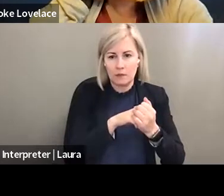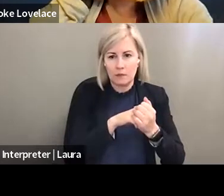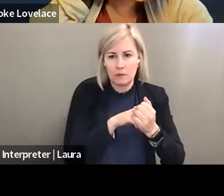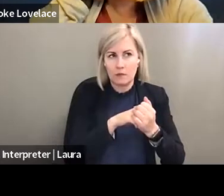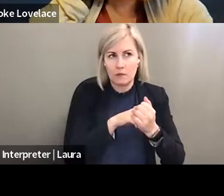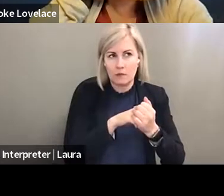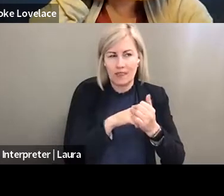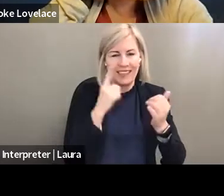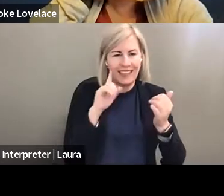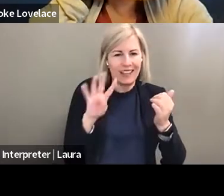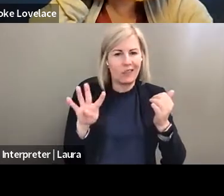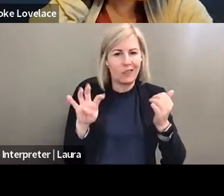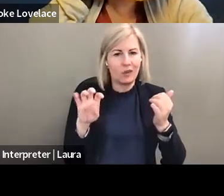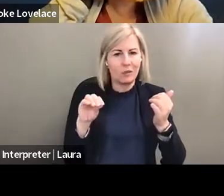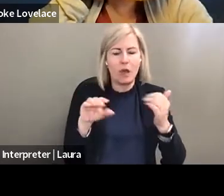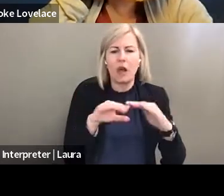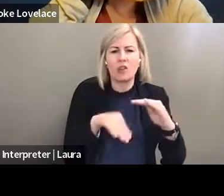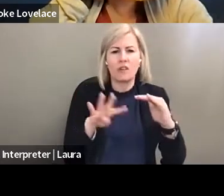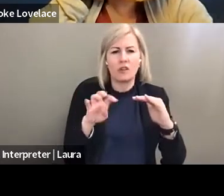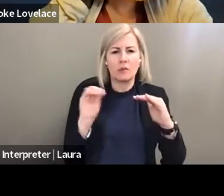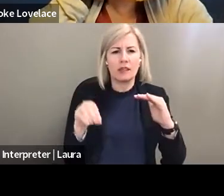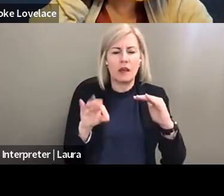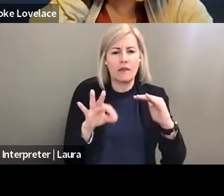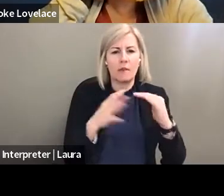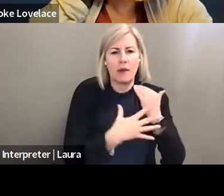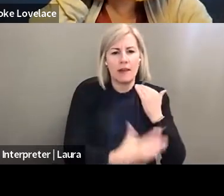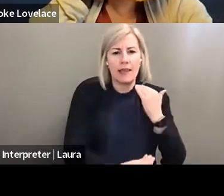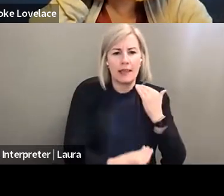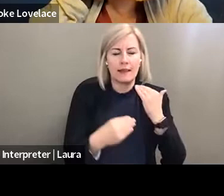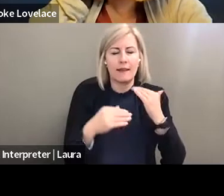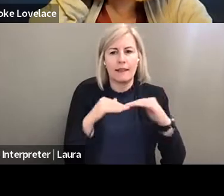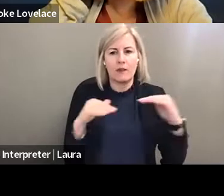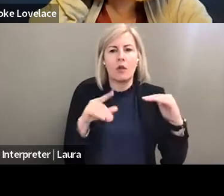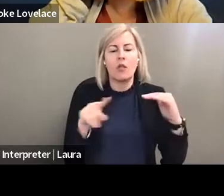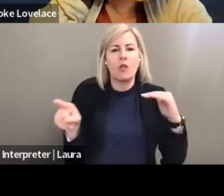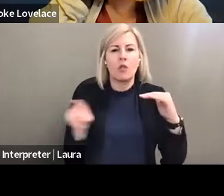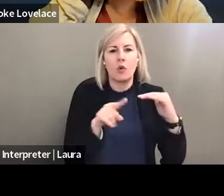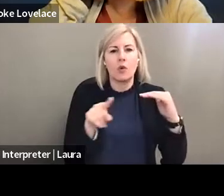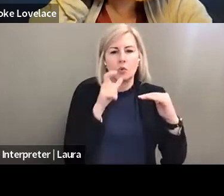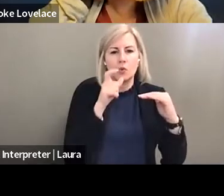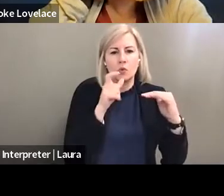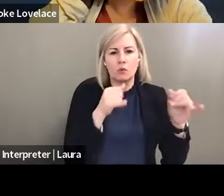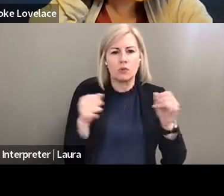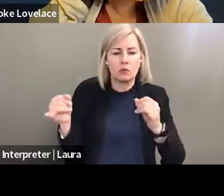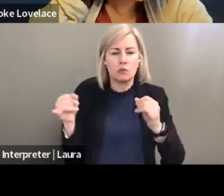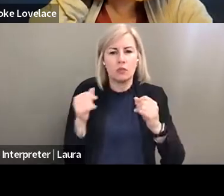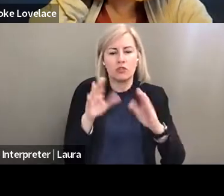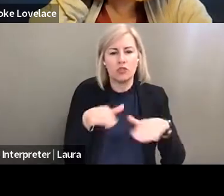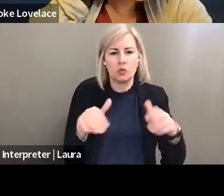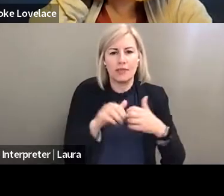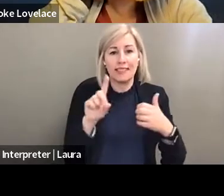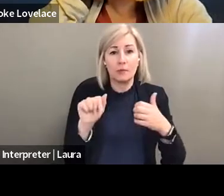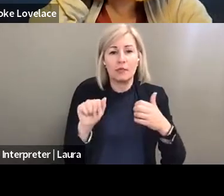say 400% of the poverty level. And then those that have individuals with children with disabilities.